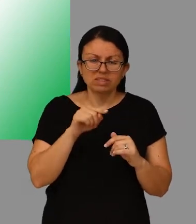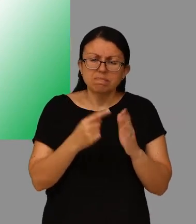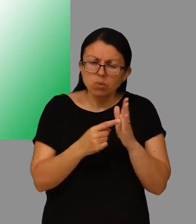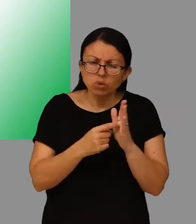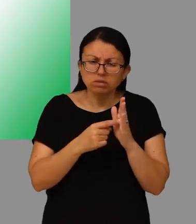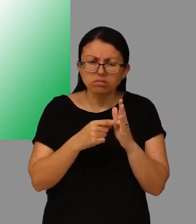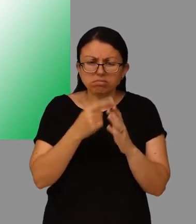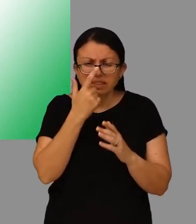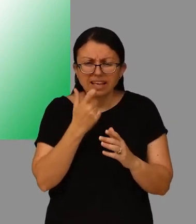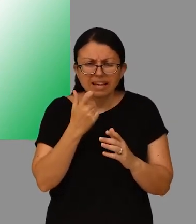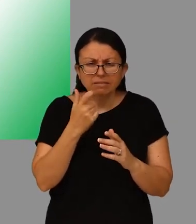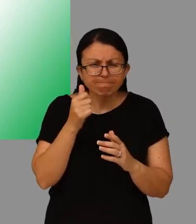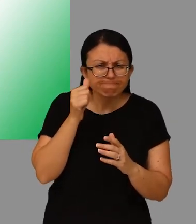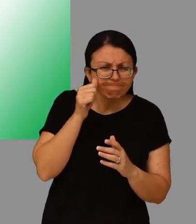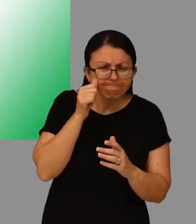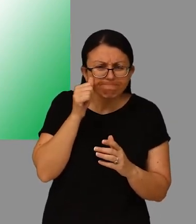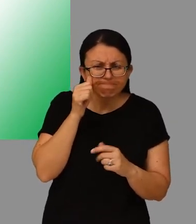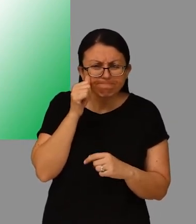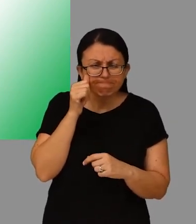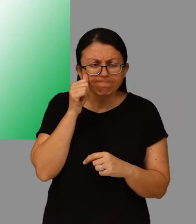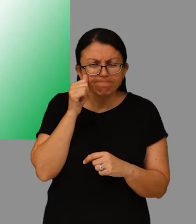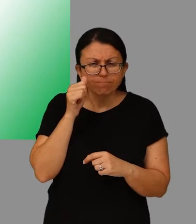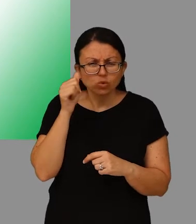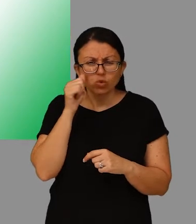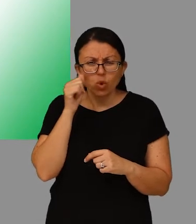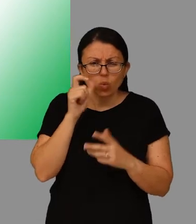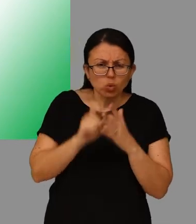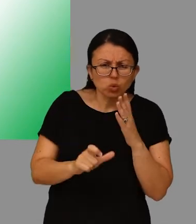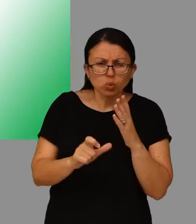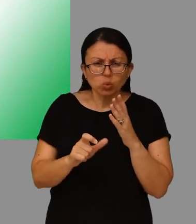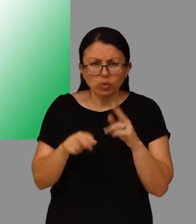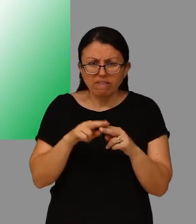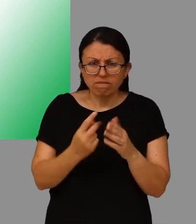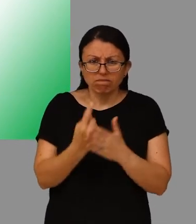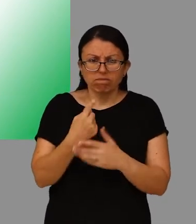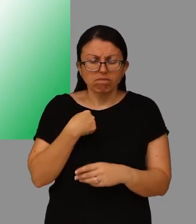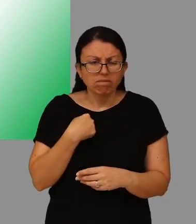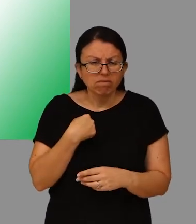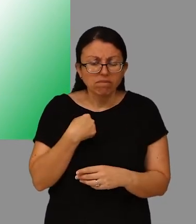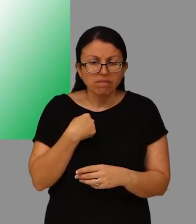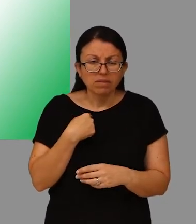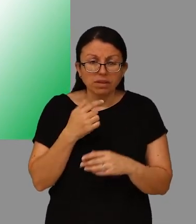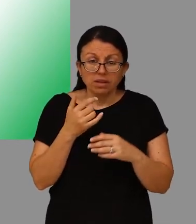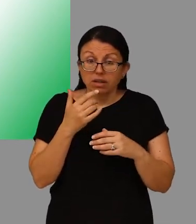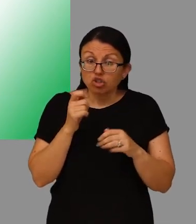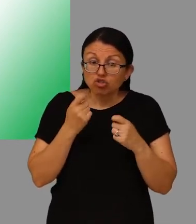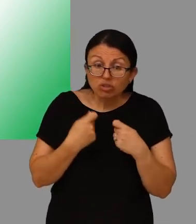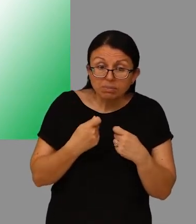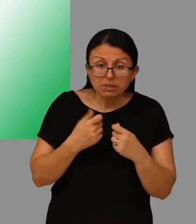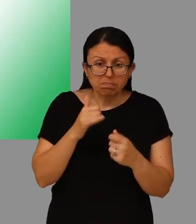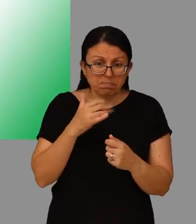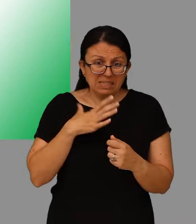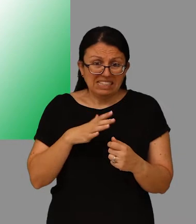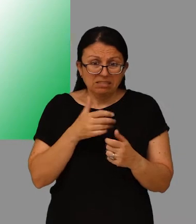the symptoms of it and to know what to do if you do fall victim to it. Whilst you're going through your treatment, we will need